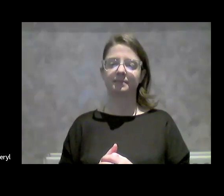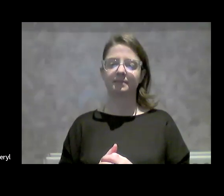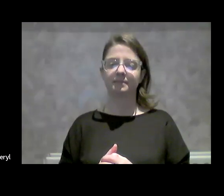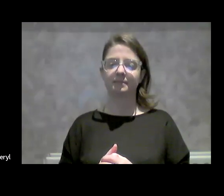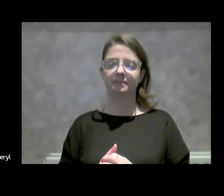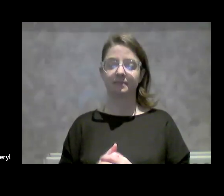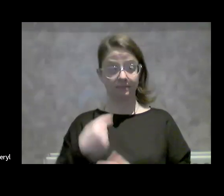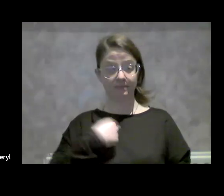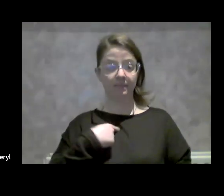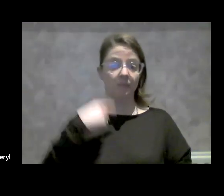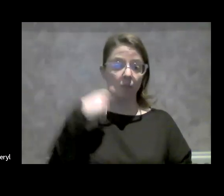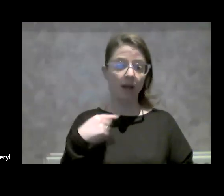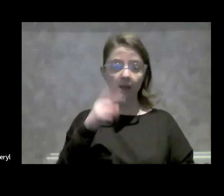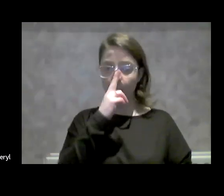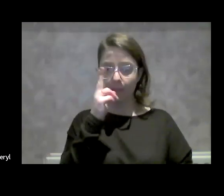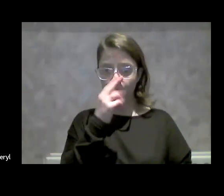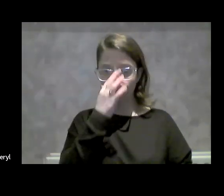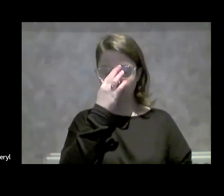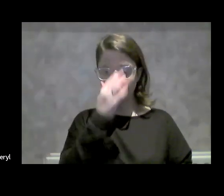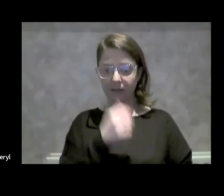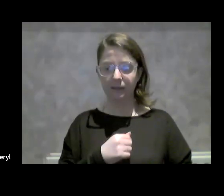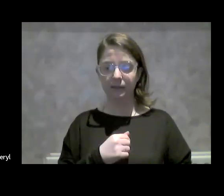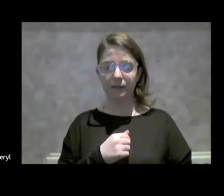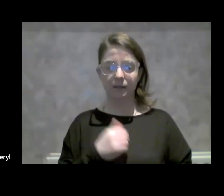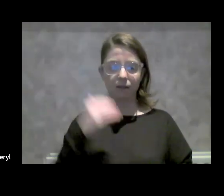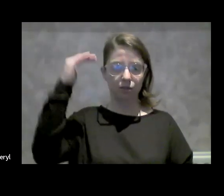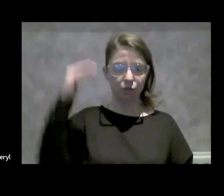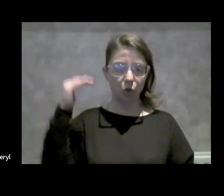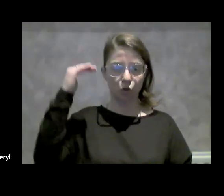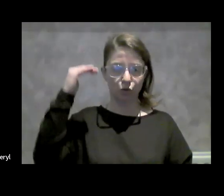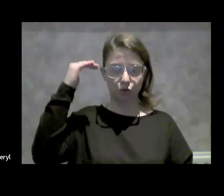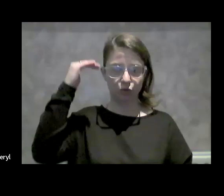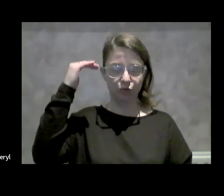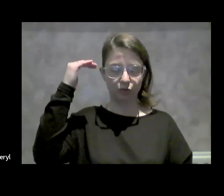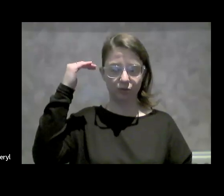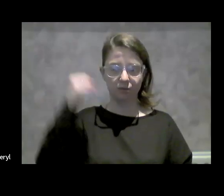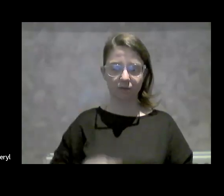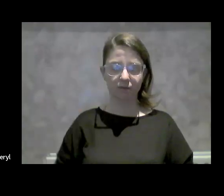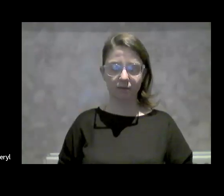a white, non-binary, short arse,